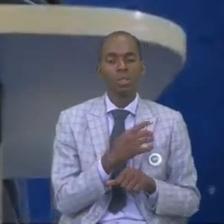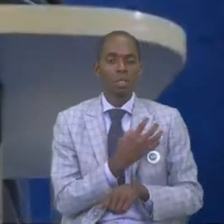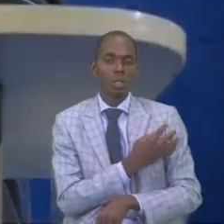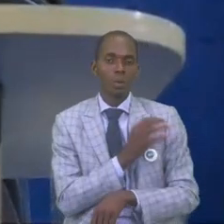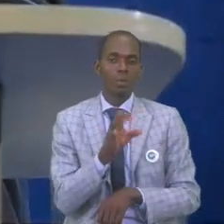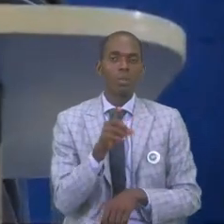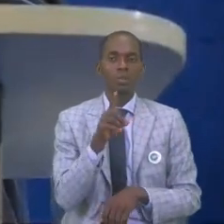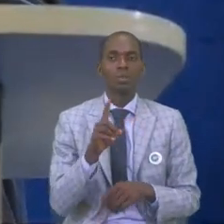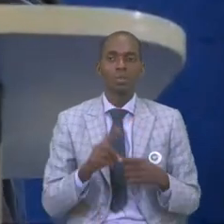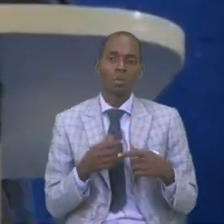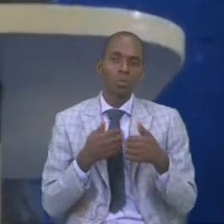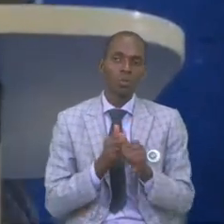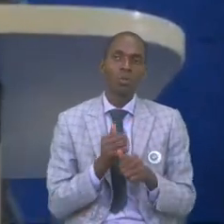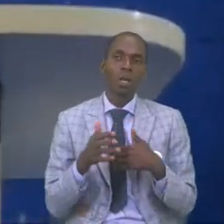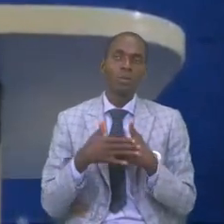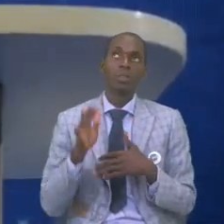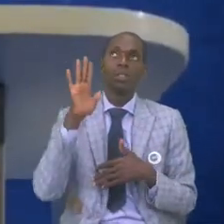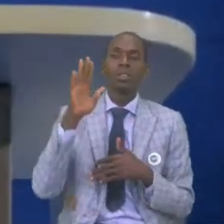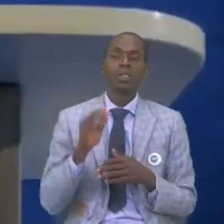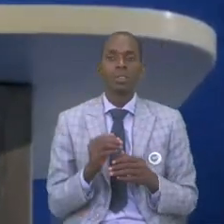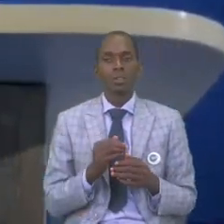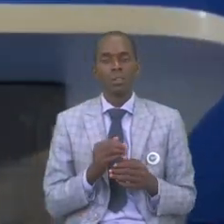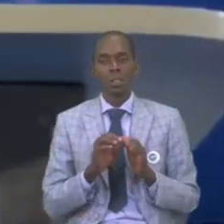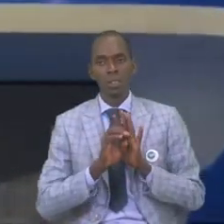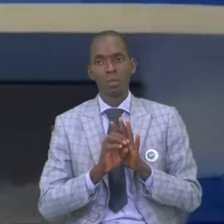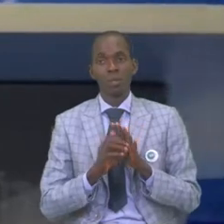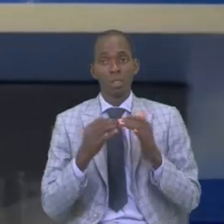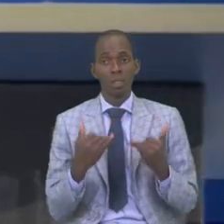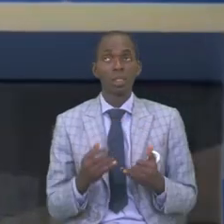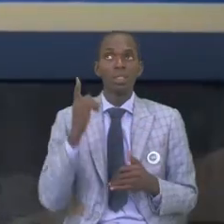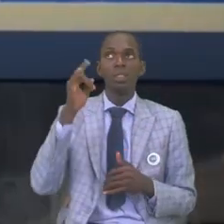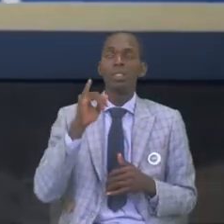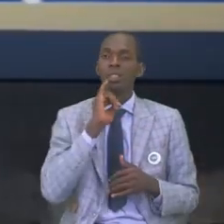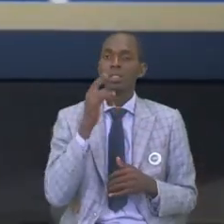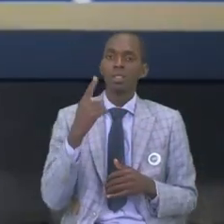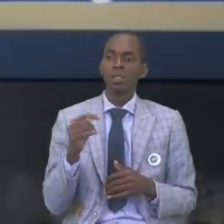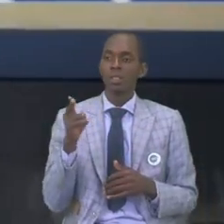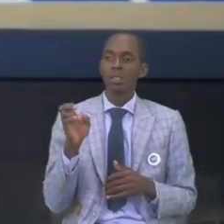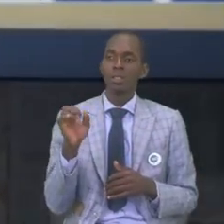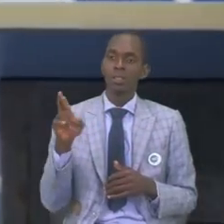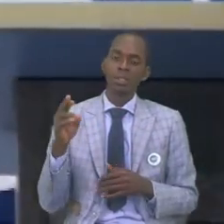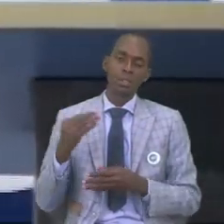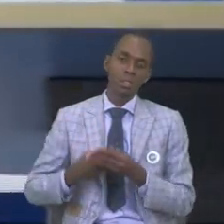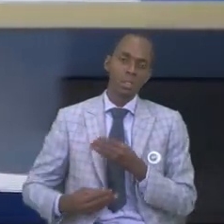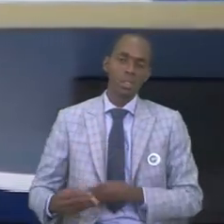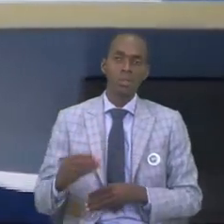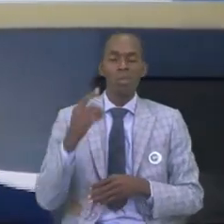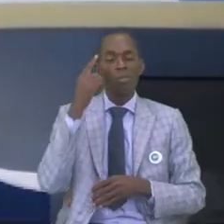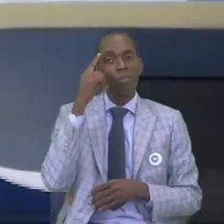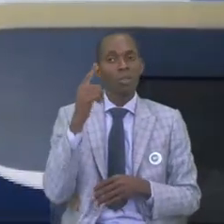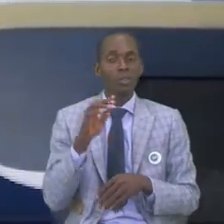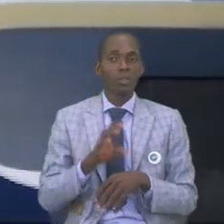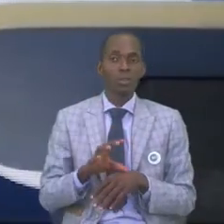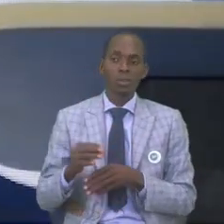after his example. And now he is the heir for the church, the